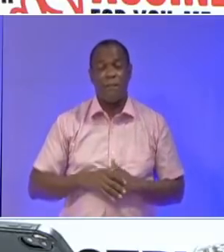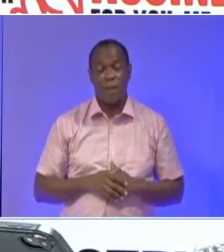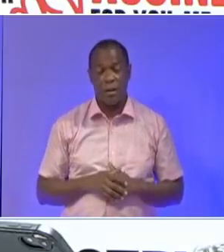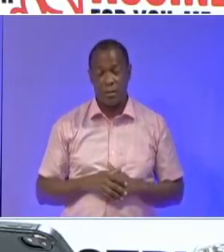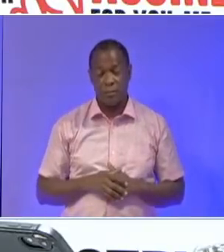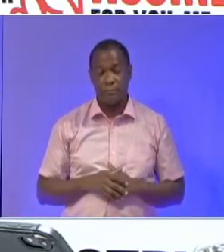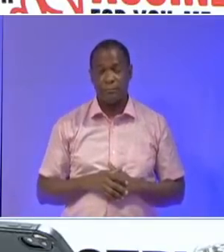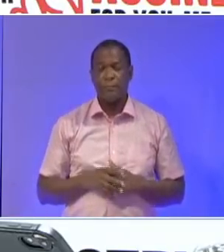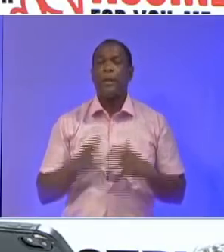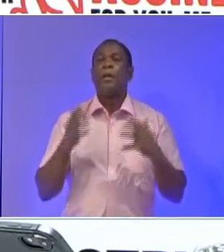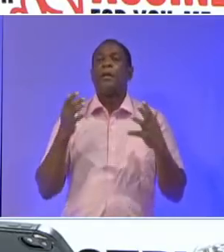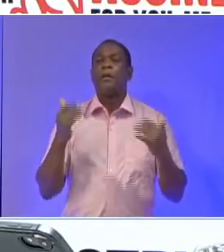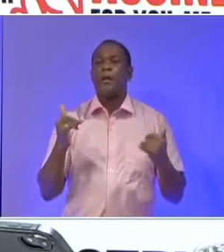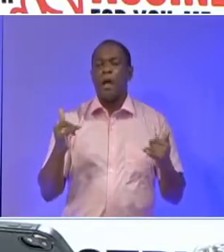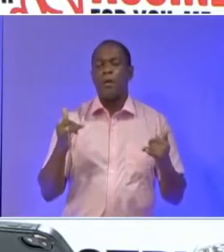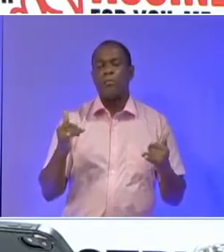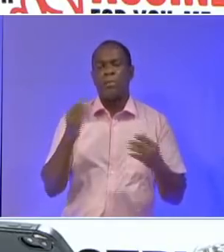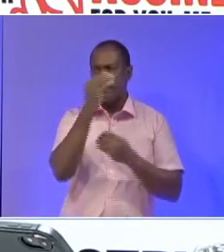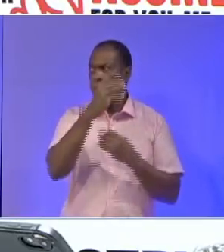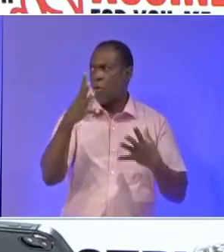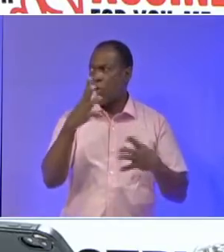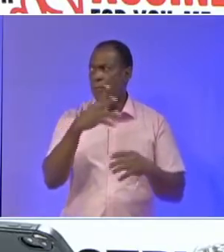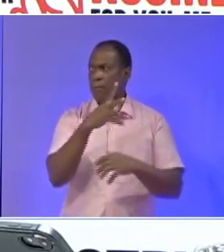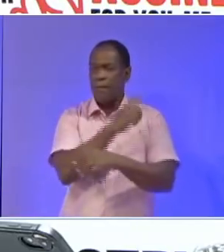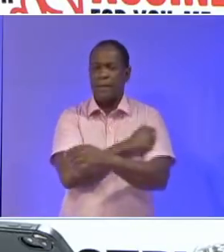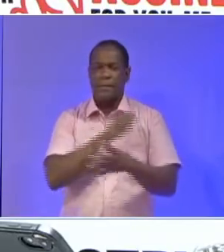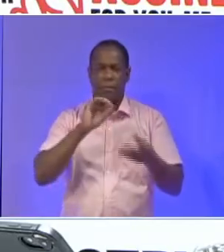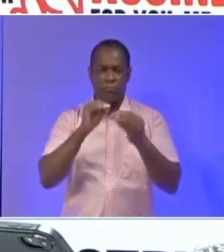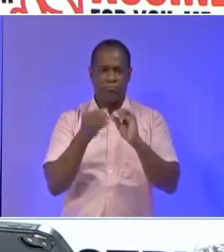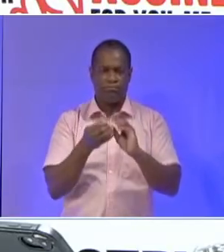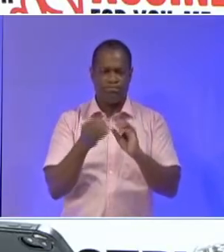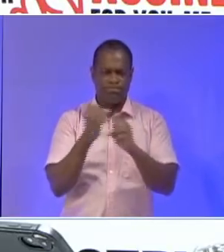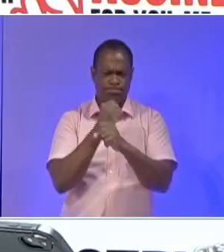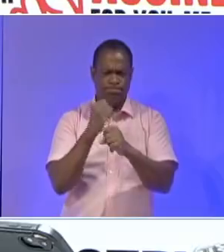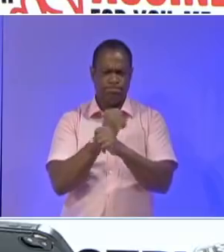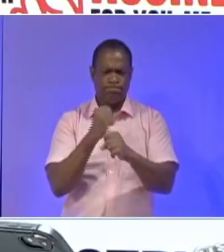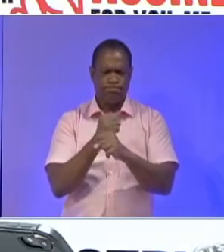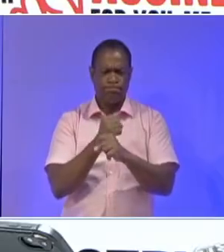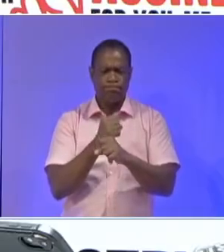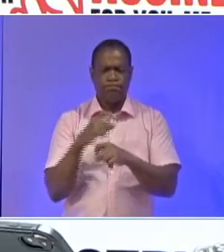now to give you the latest vaccination numbers as of last night.